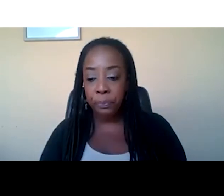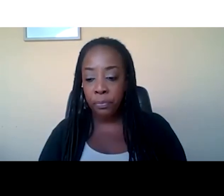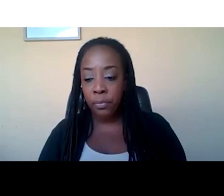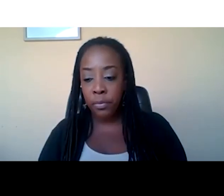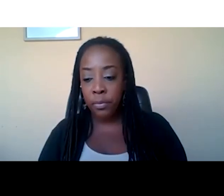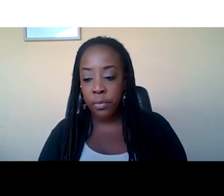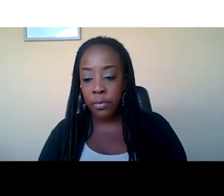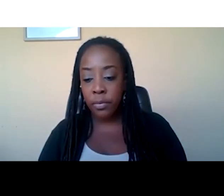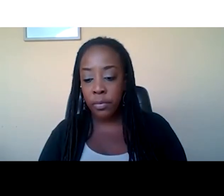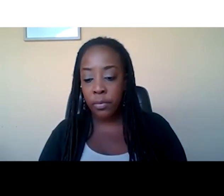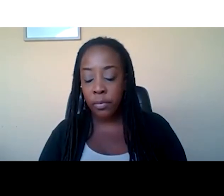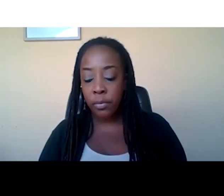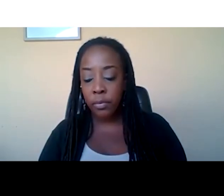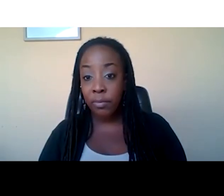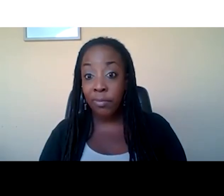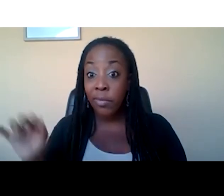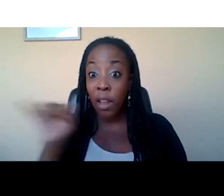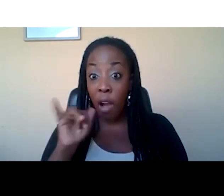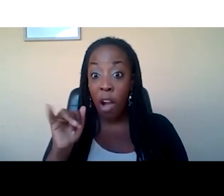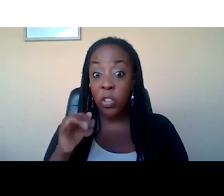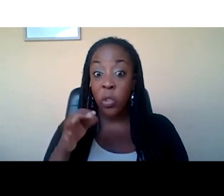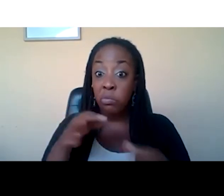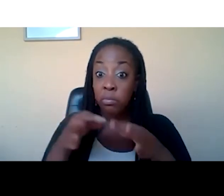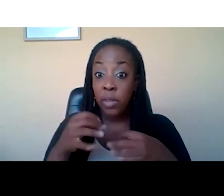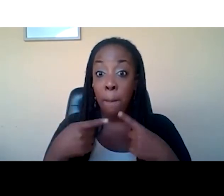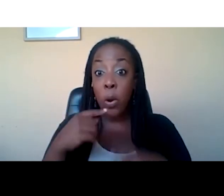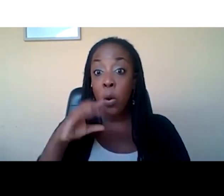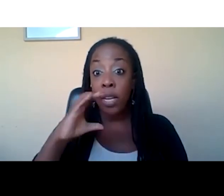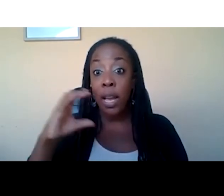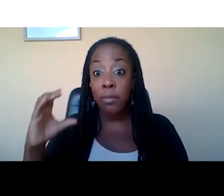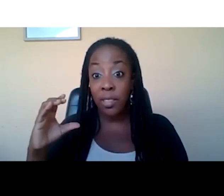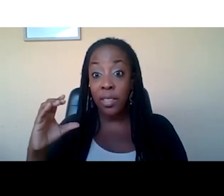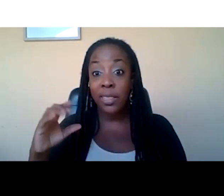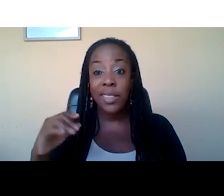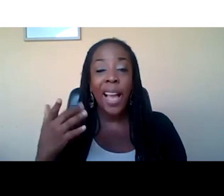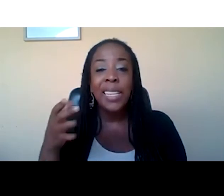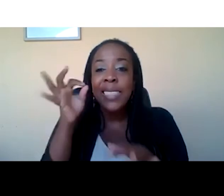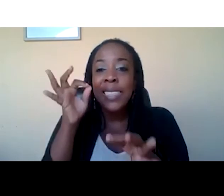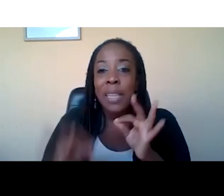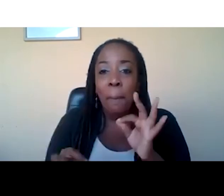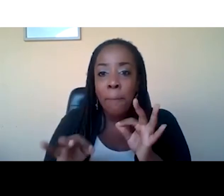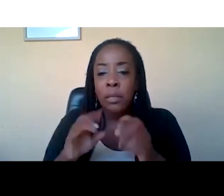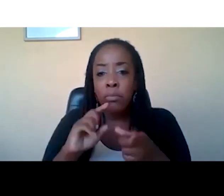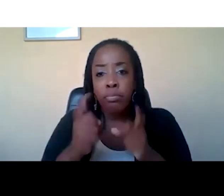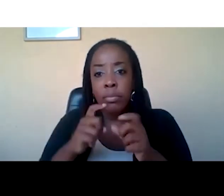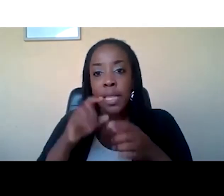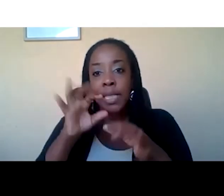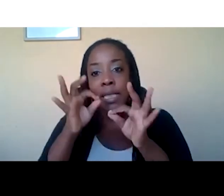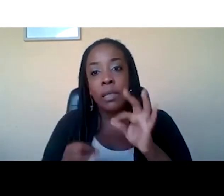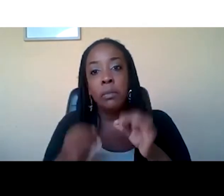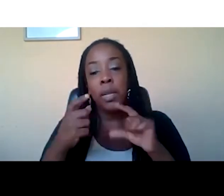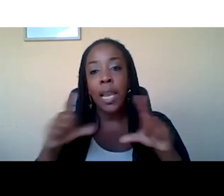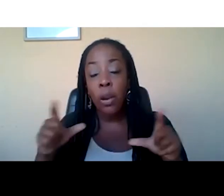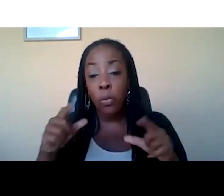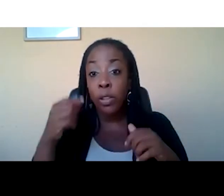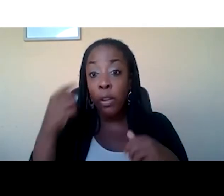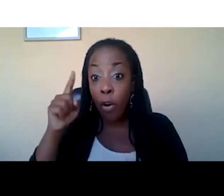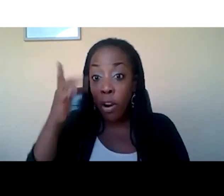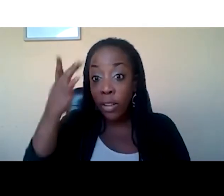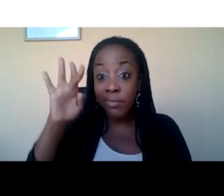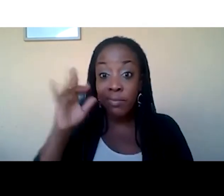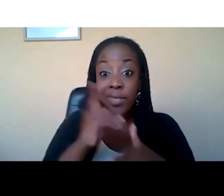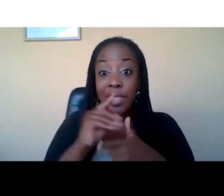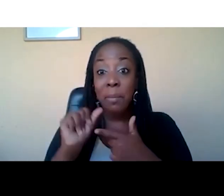also speaks to captioning, and it also speaking to simple language for persons with intellectual disabilities or